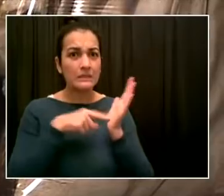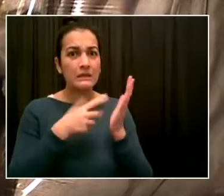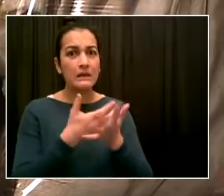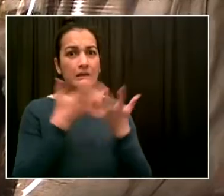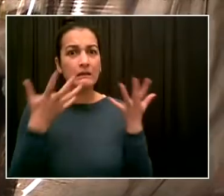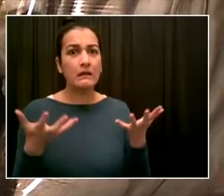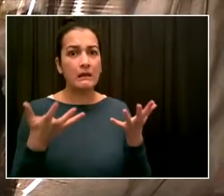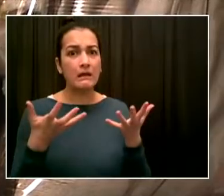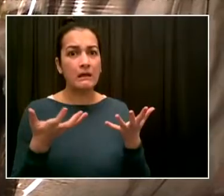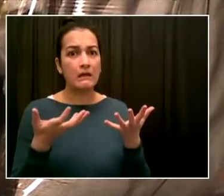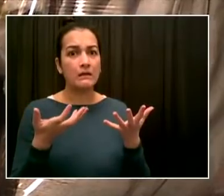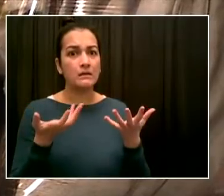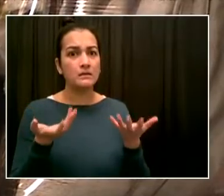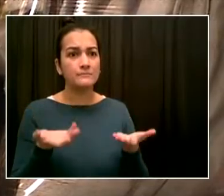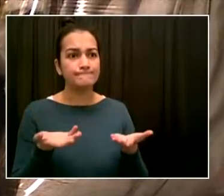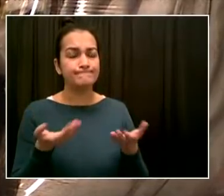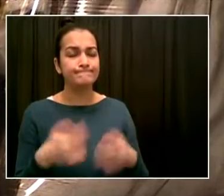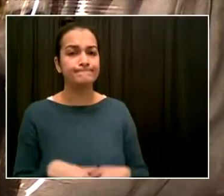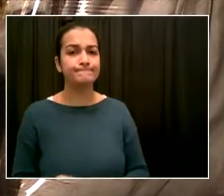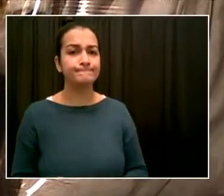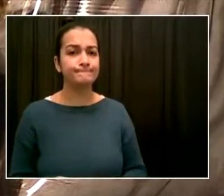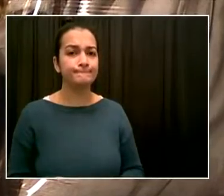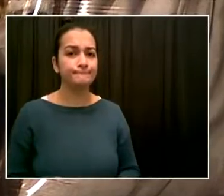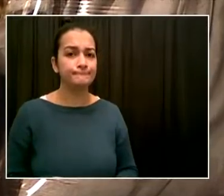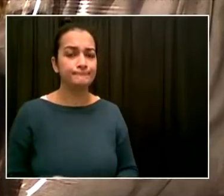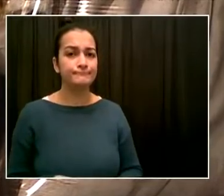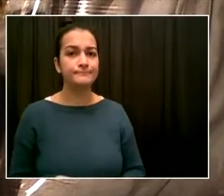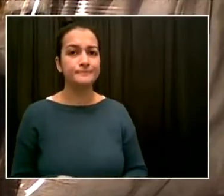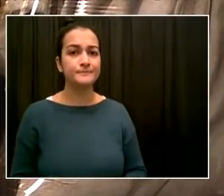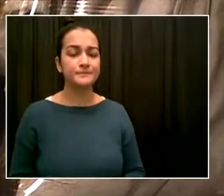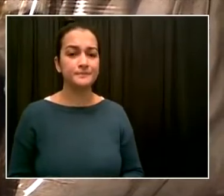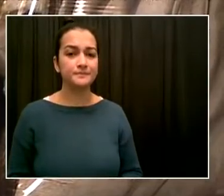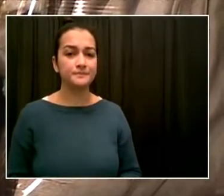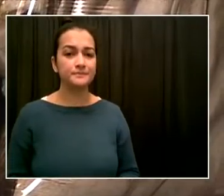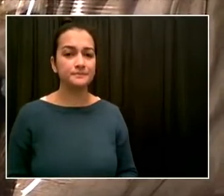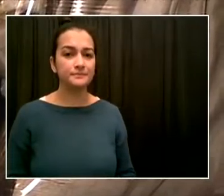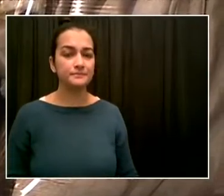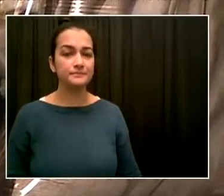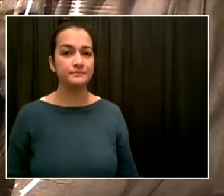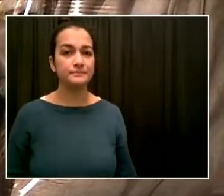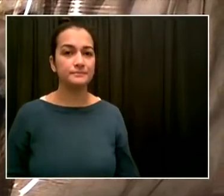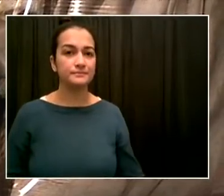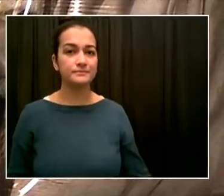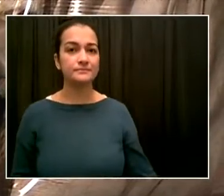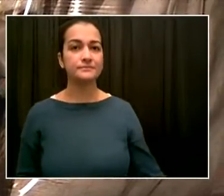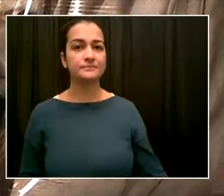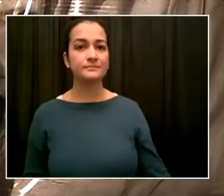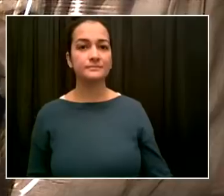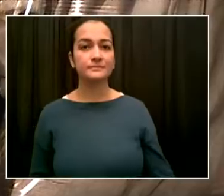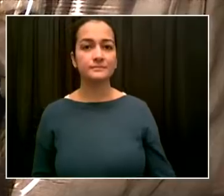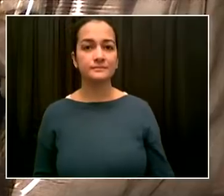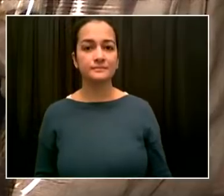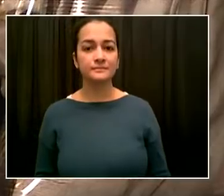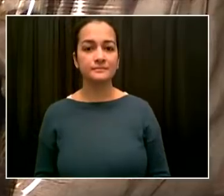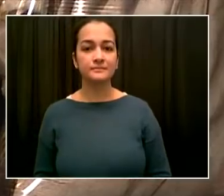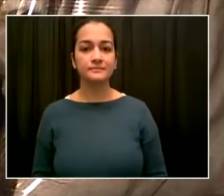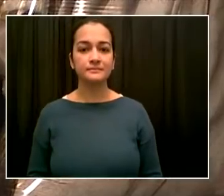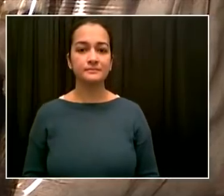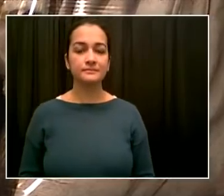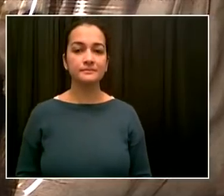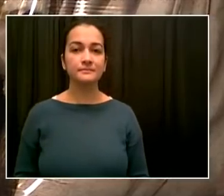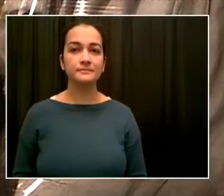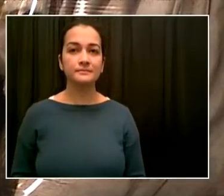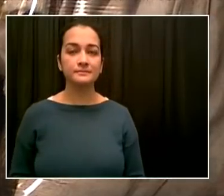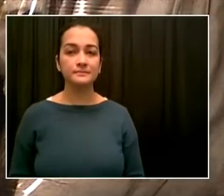thinking. I've never heard that from anyone, honestly. As I've talked to folks in the political world and communities,